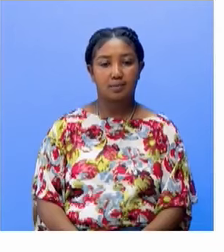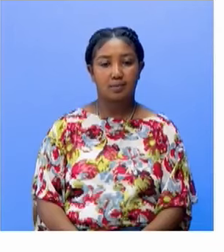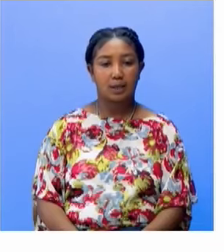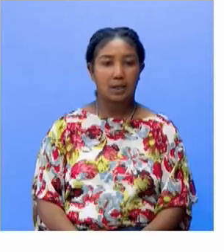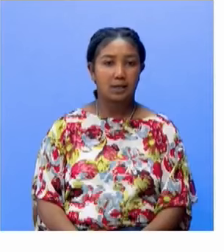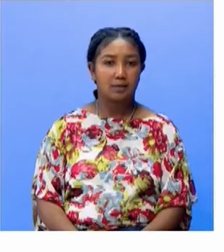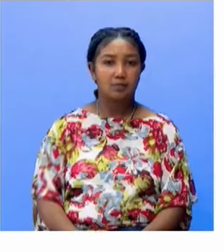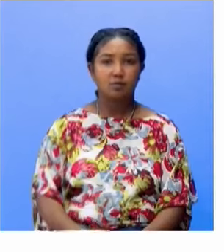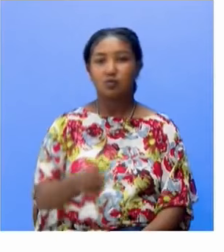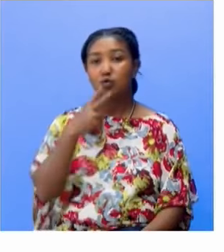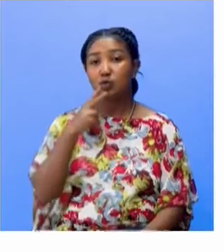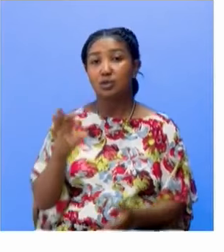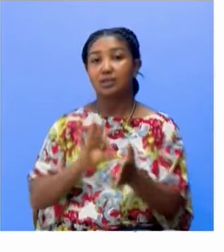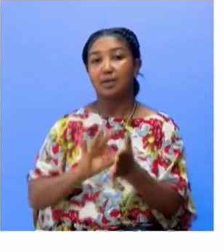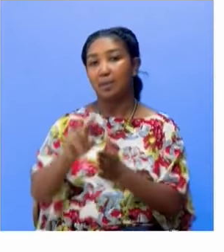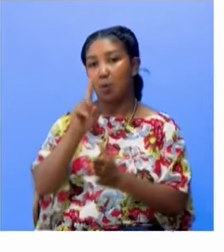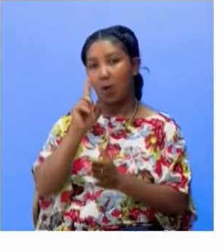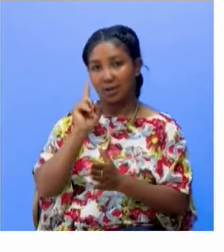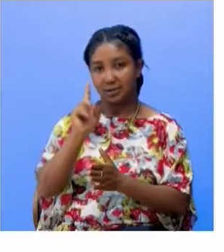Look, number 1.